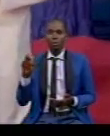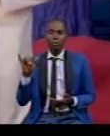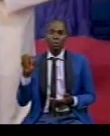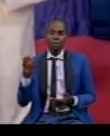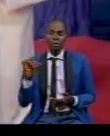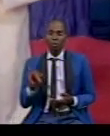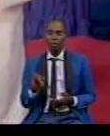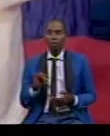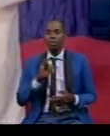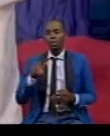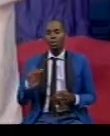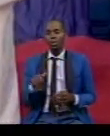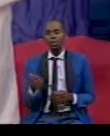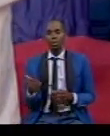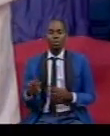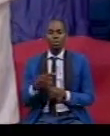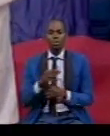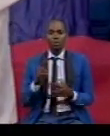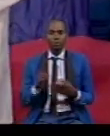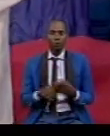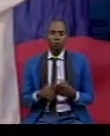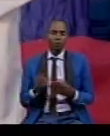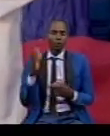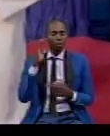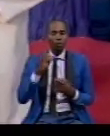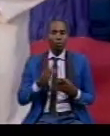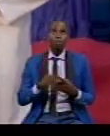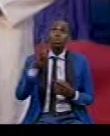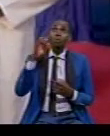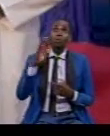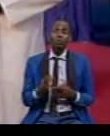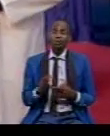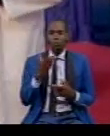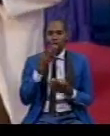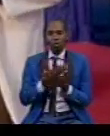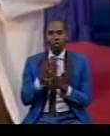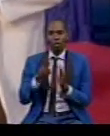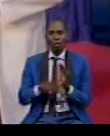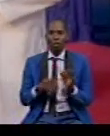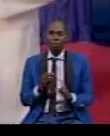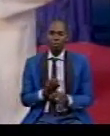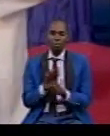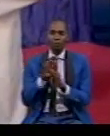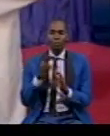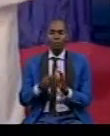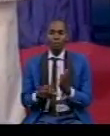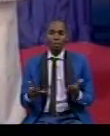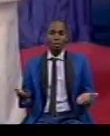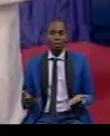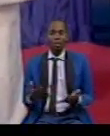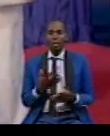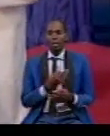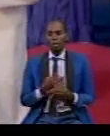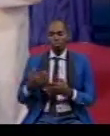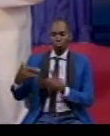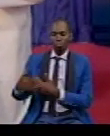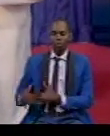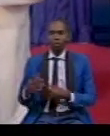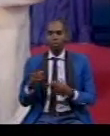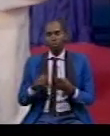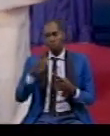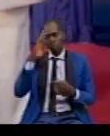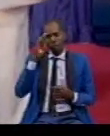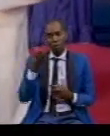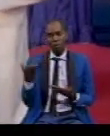never rejects the request of anyone that is sincerely asking for